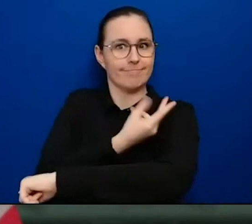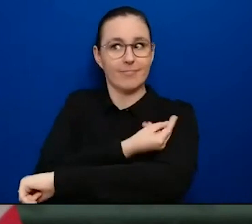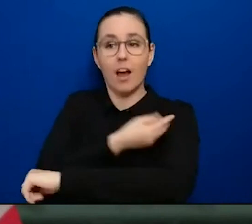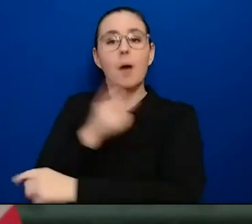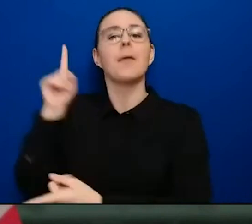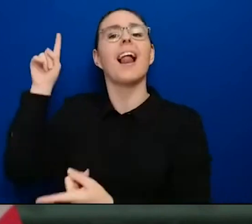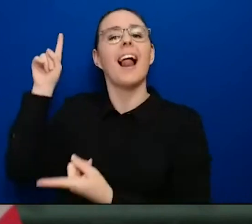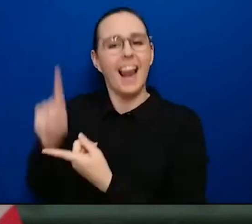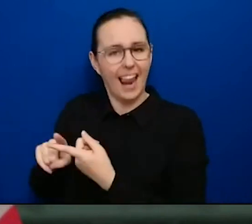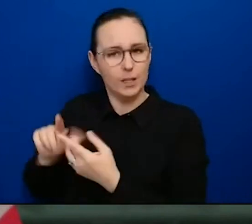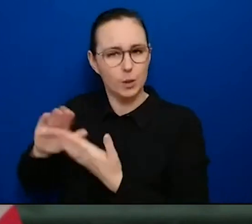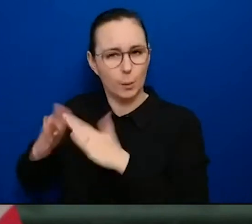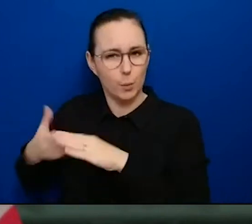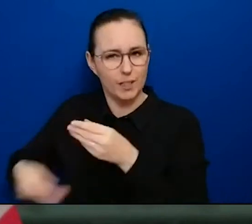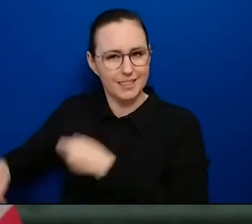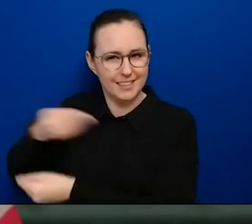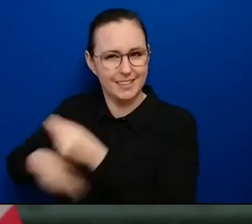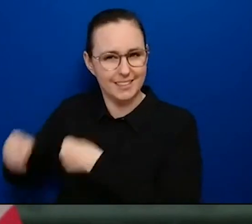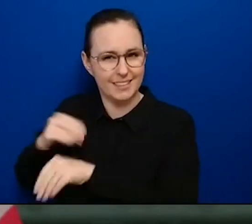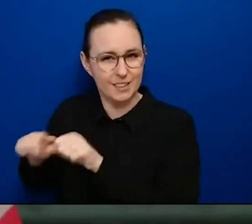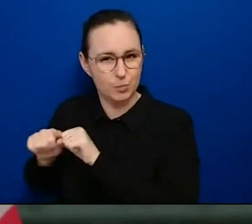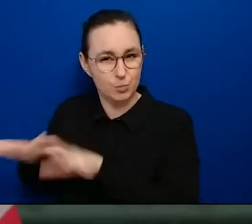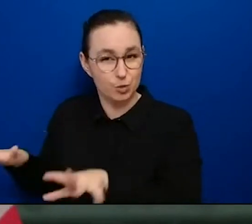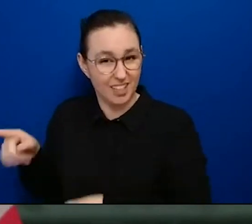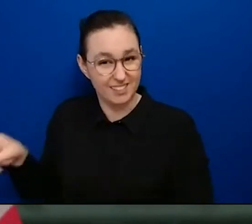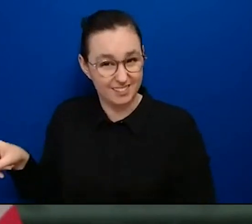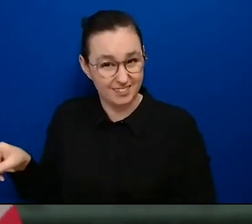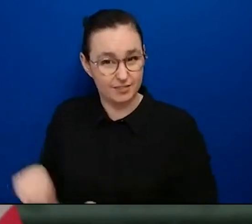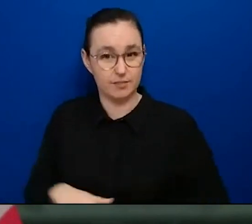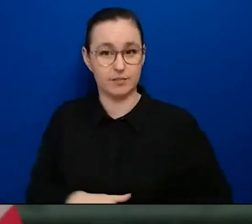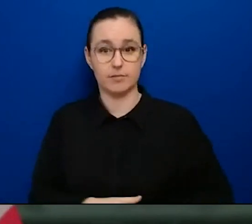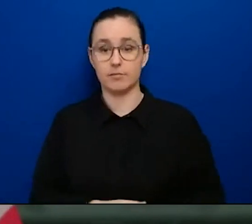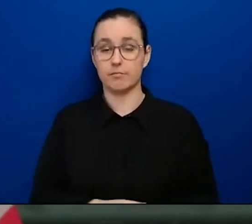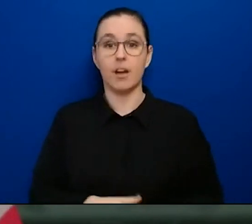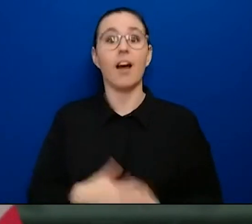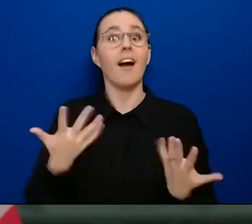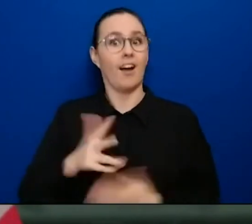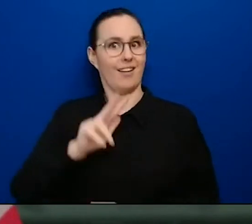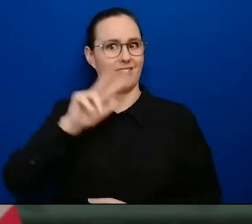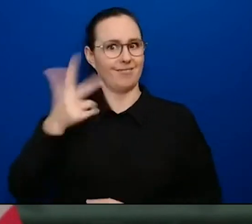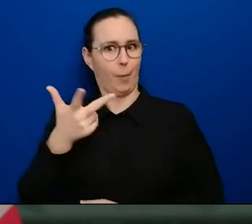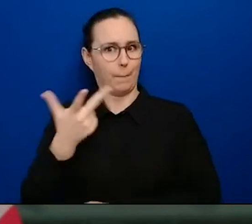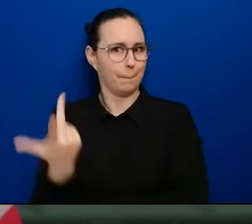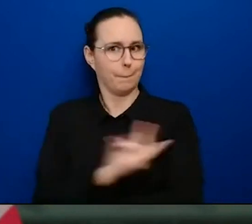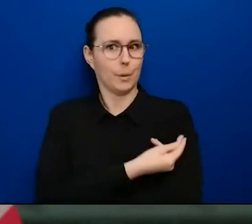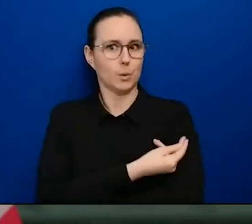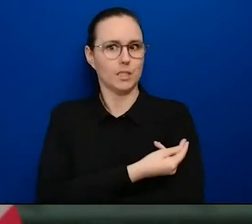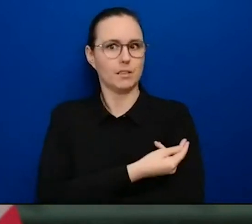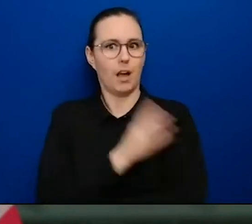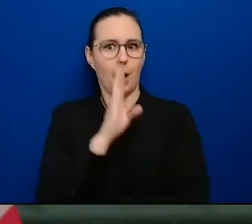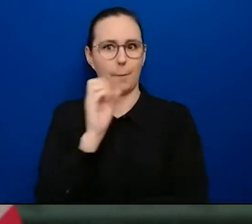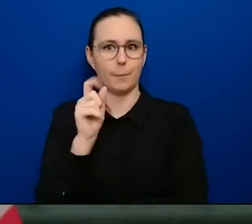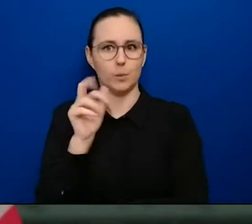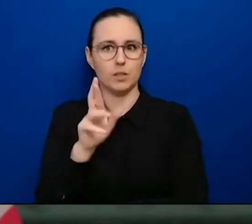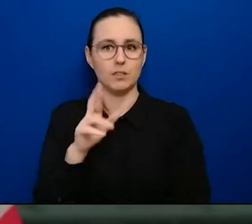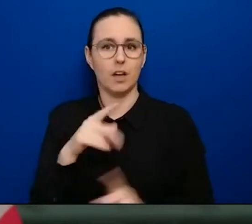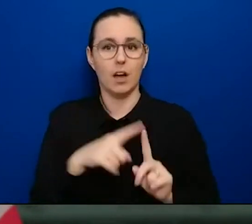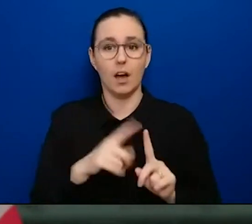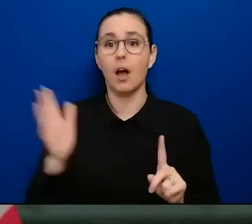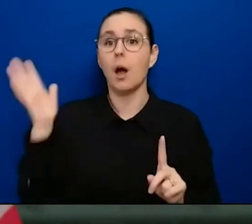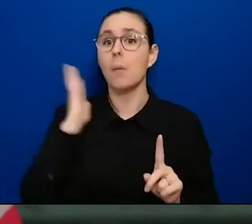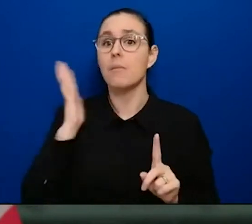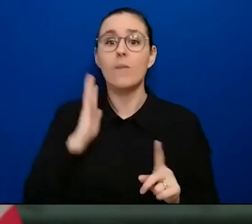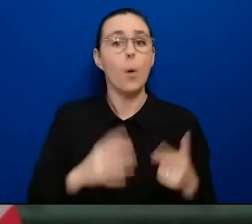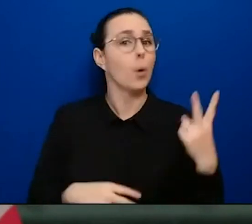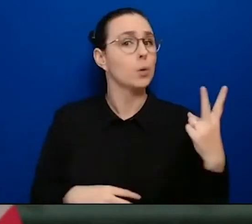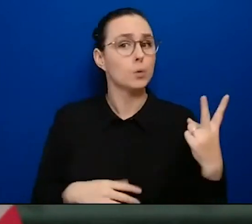the effect of the booster doses. The people who were getting breakthrough hospitalization were generally older people with more compromised